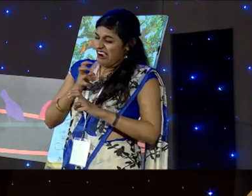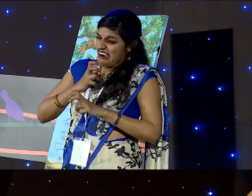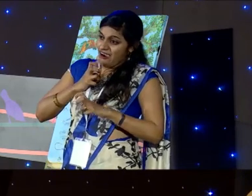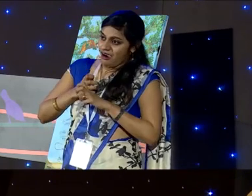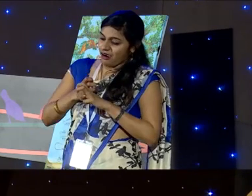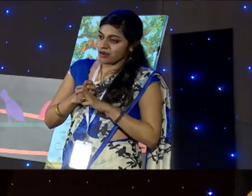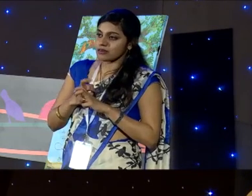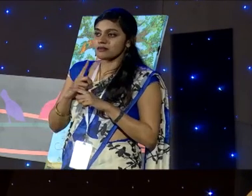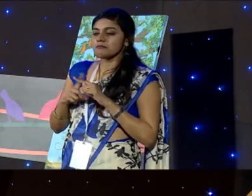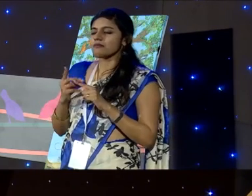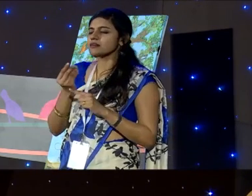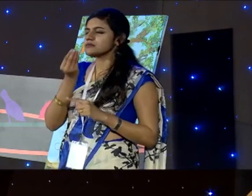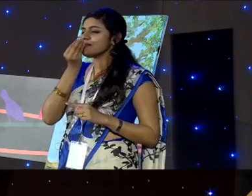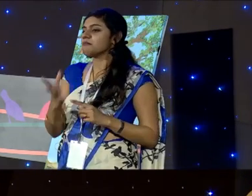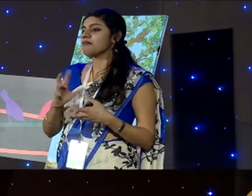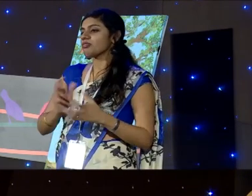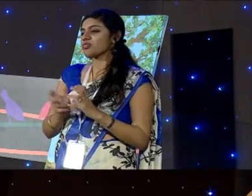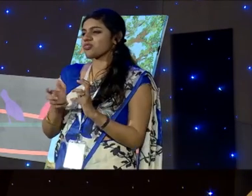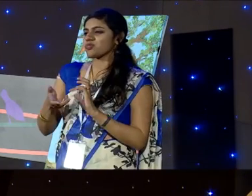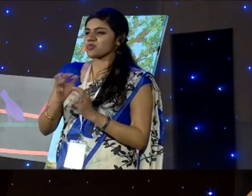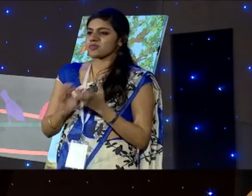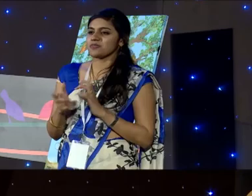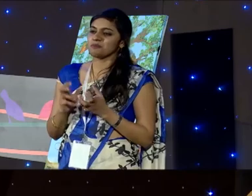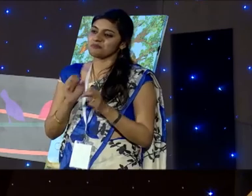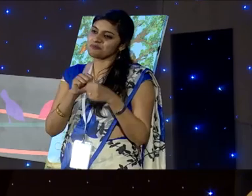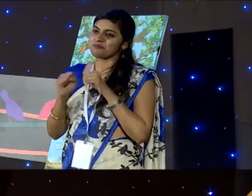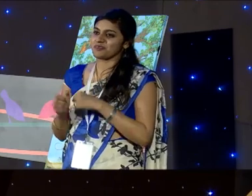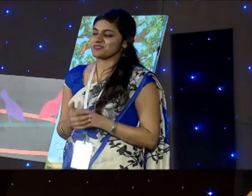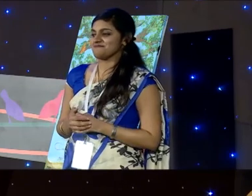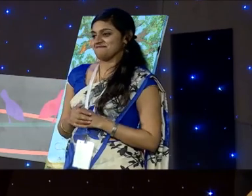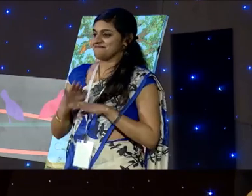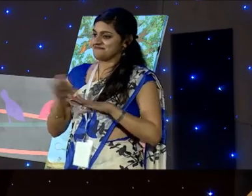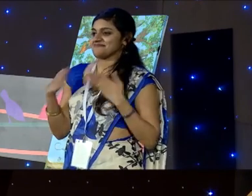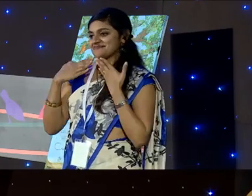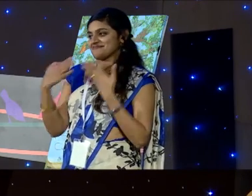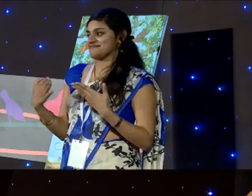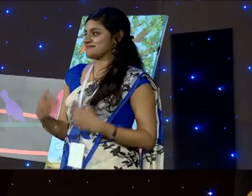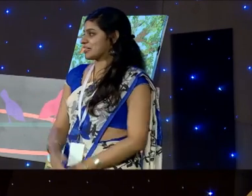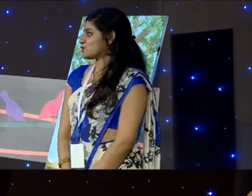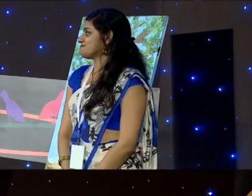Despite his disability, he's showing what he's good at. Thank you very much.